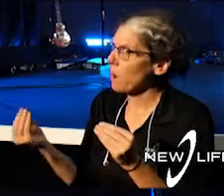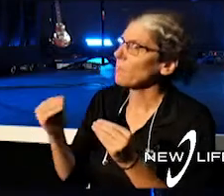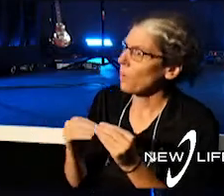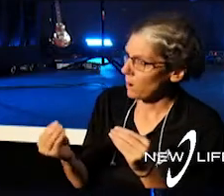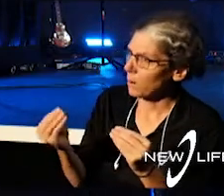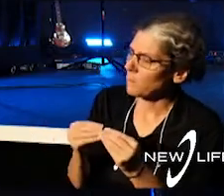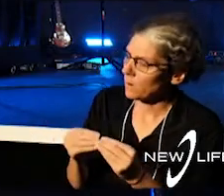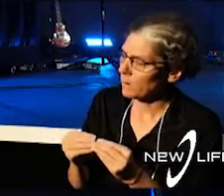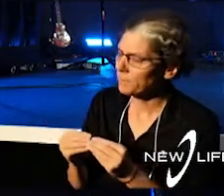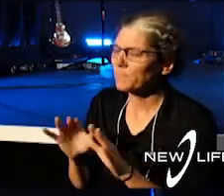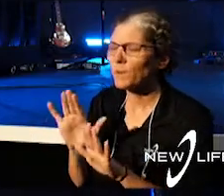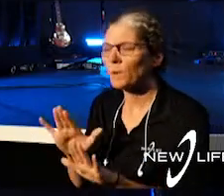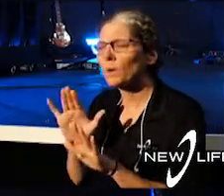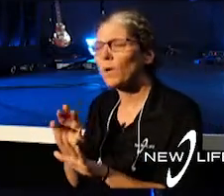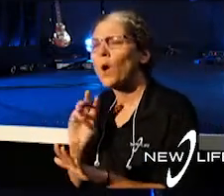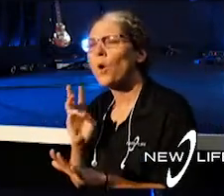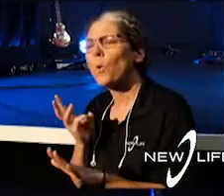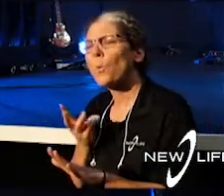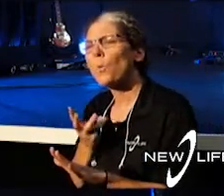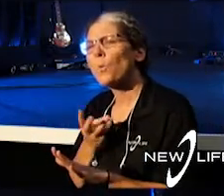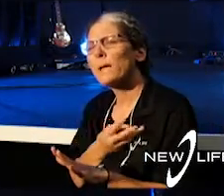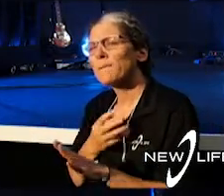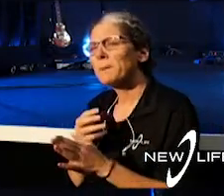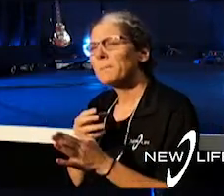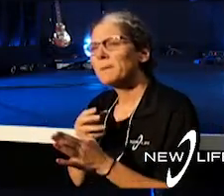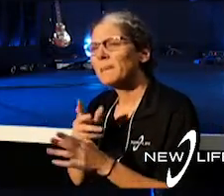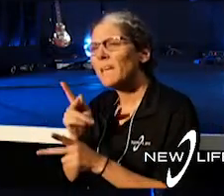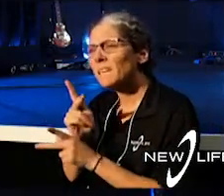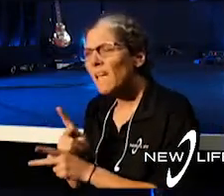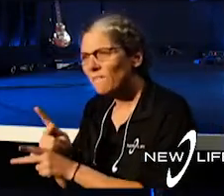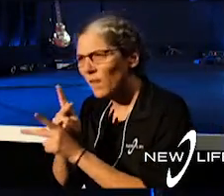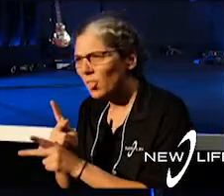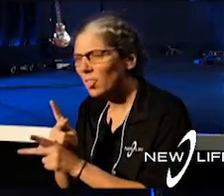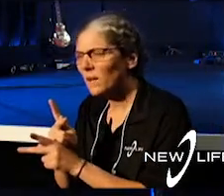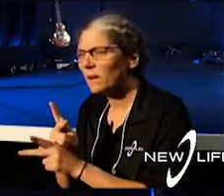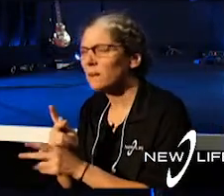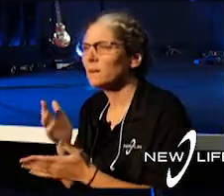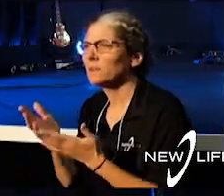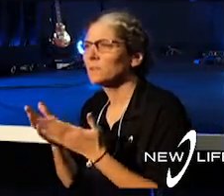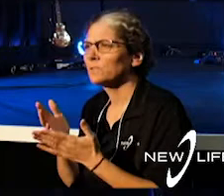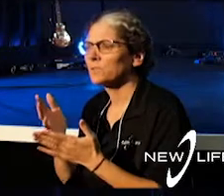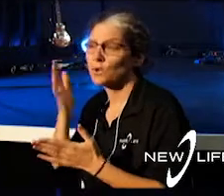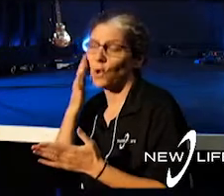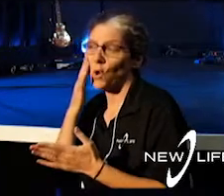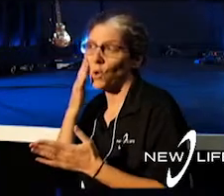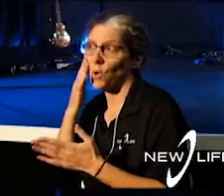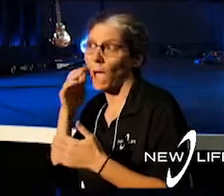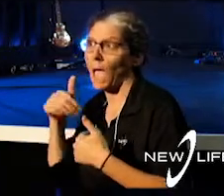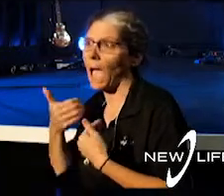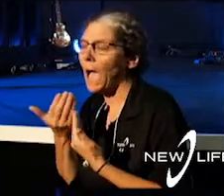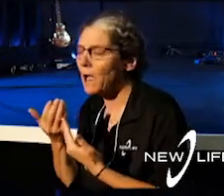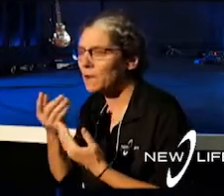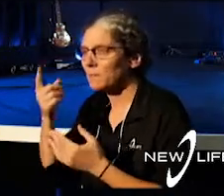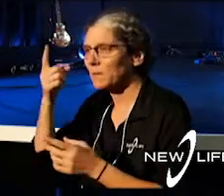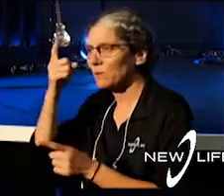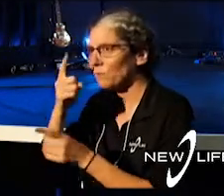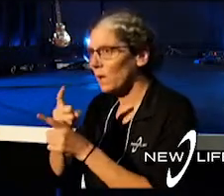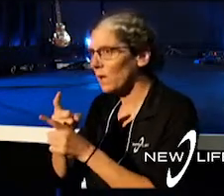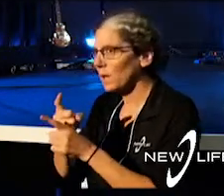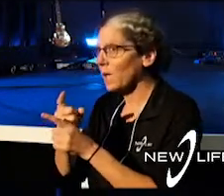careful, the desire to be right about God can be more important than our desire to be right with